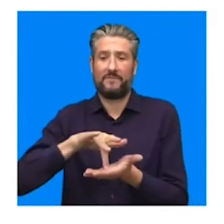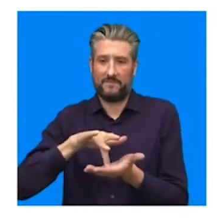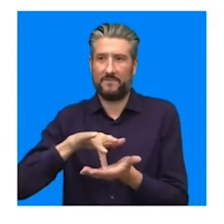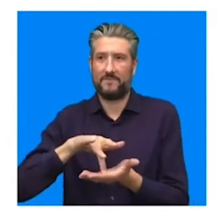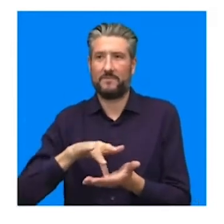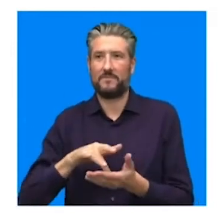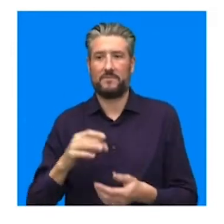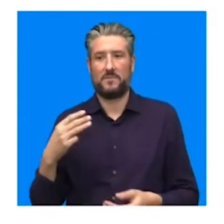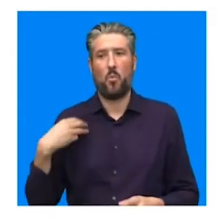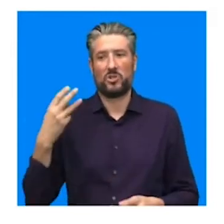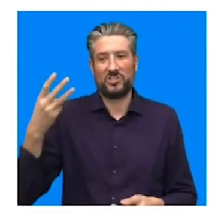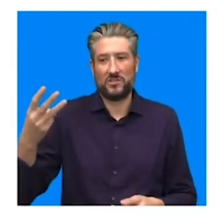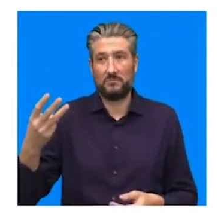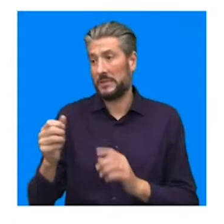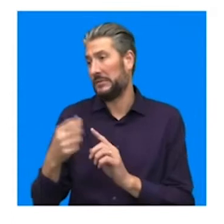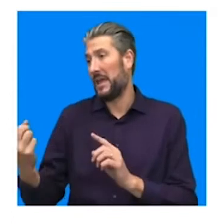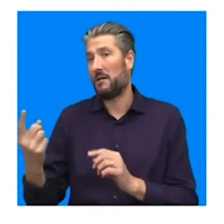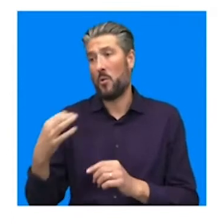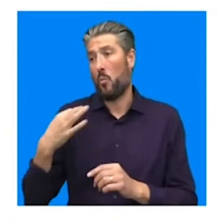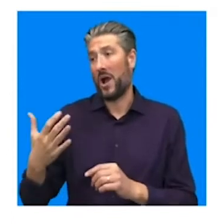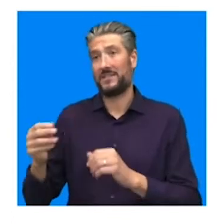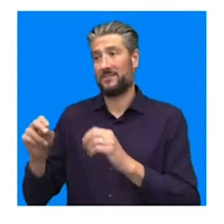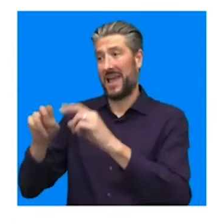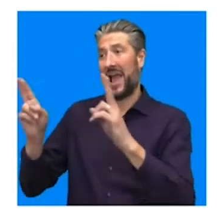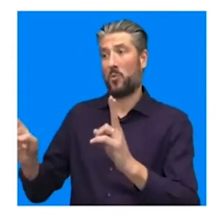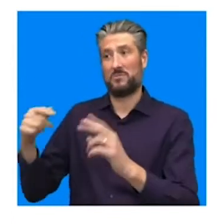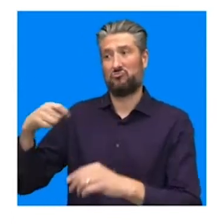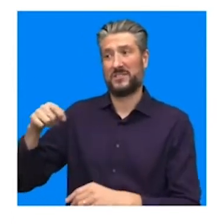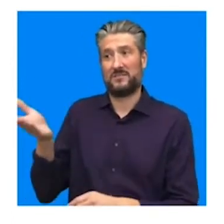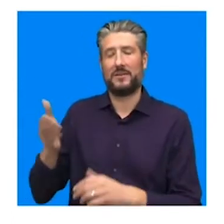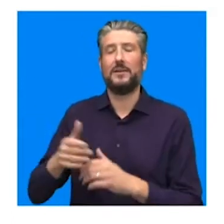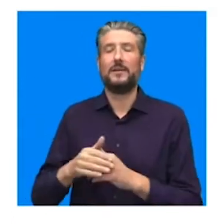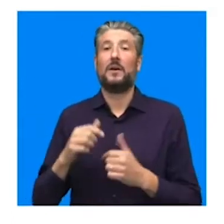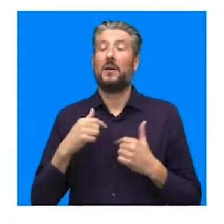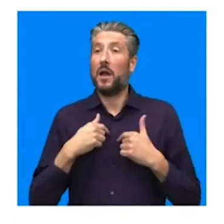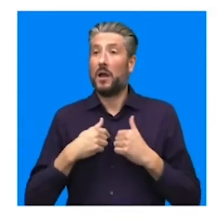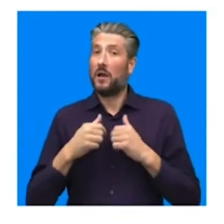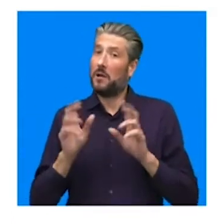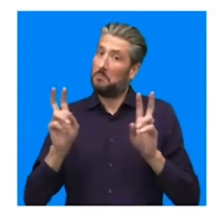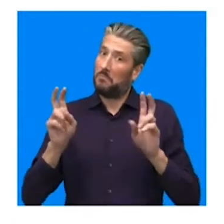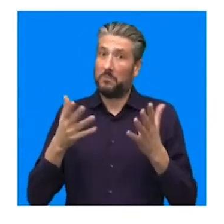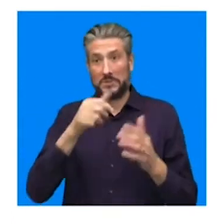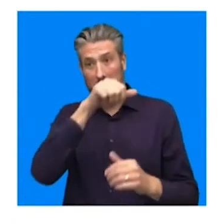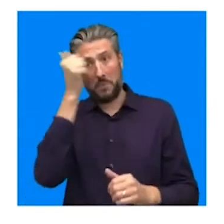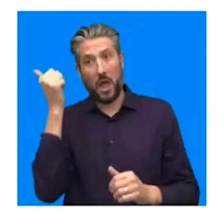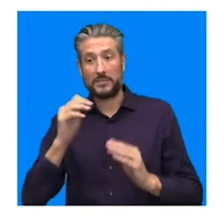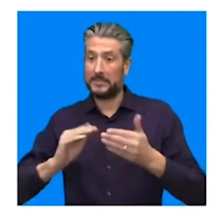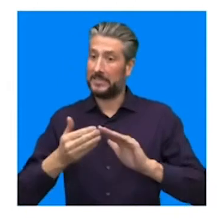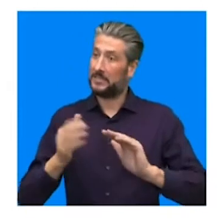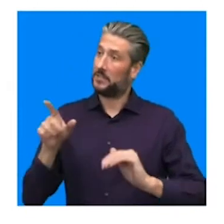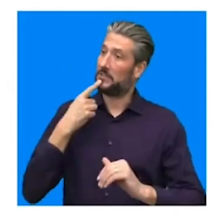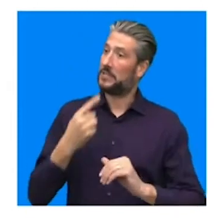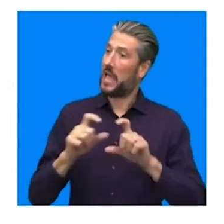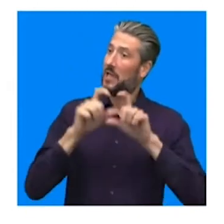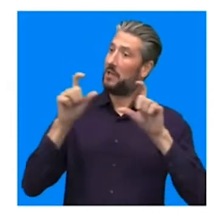blocks from the White House. And in my city, which is technically a smart city, the city's using technology across the board in everything that it